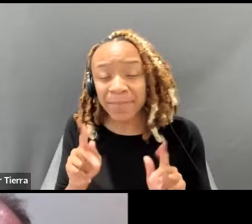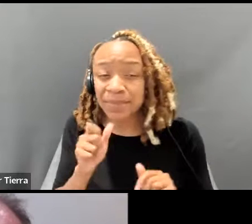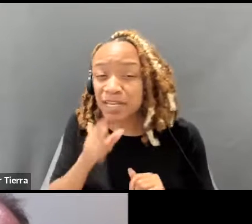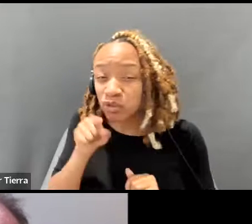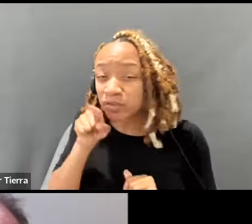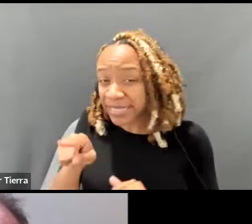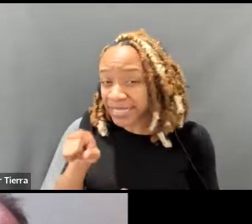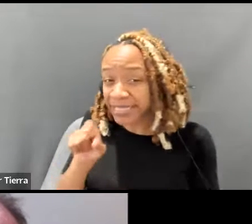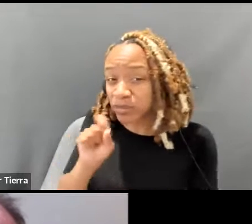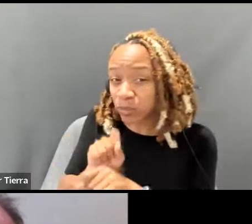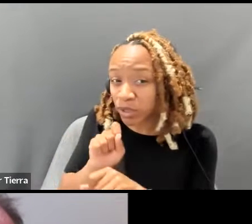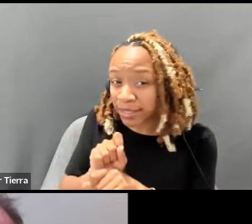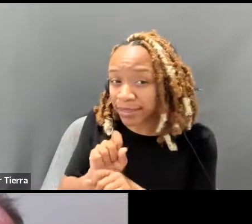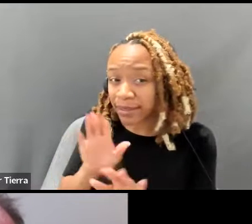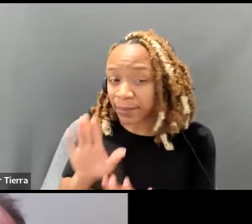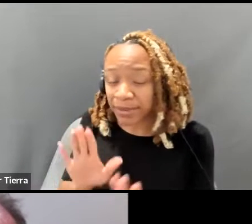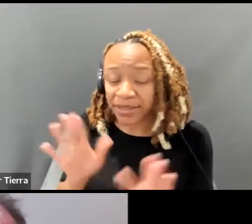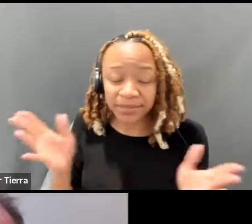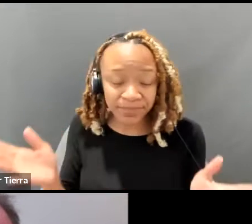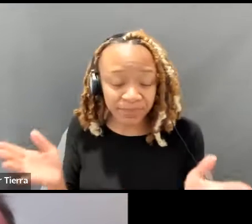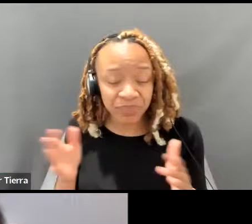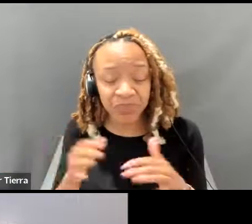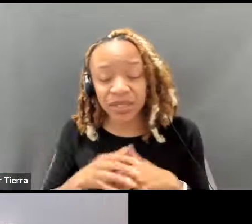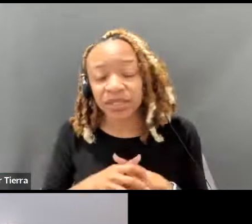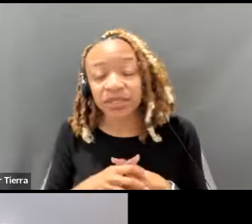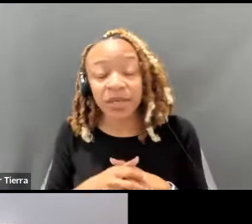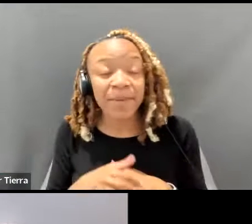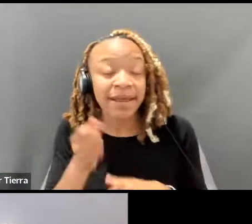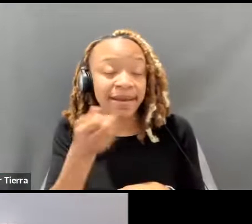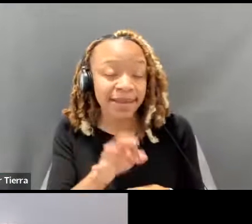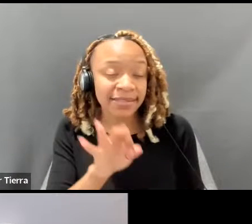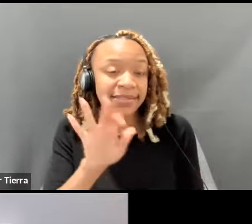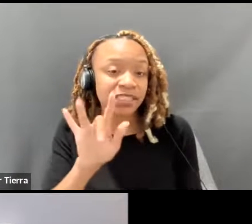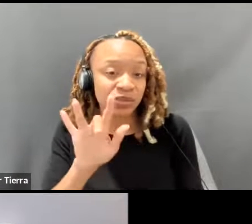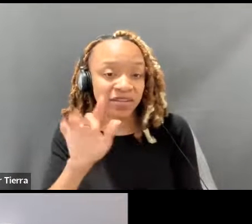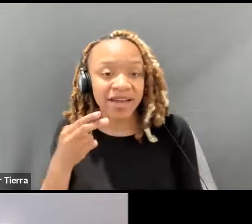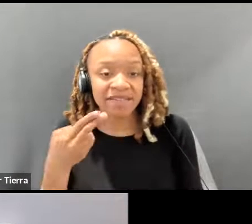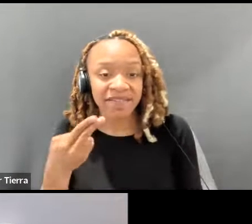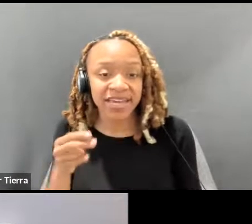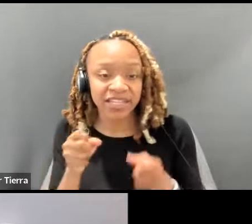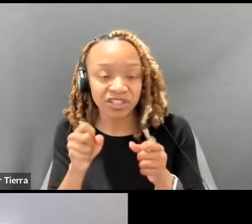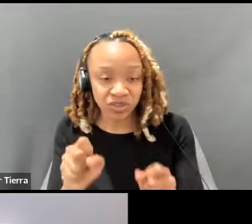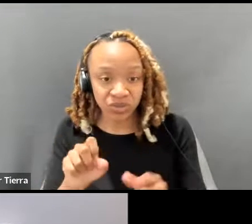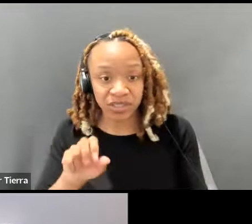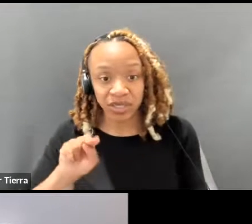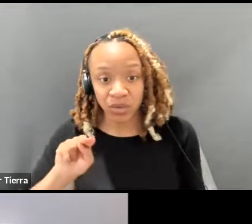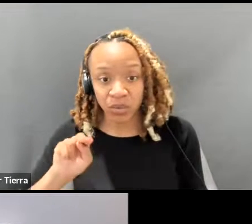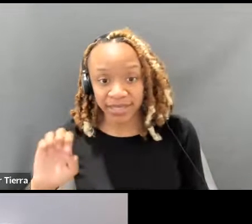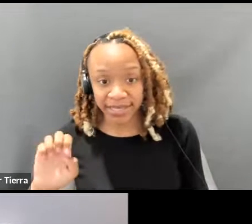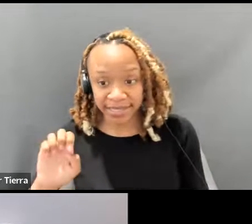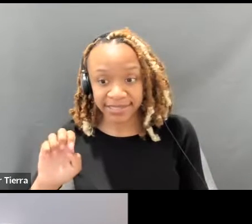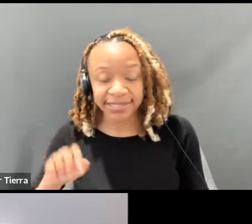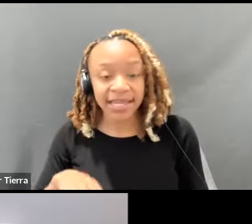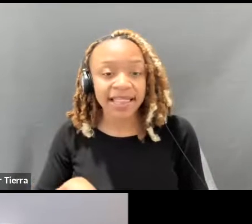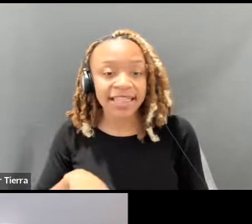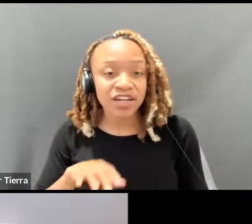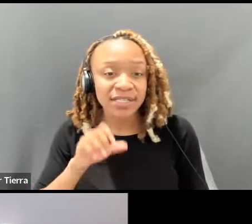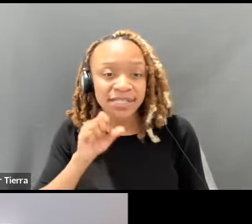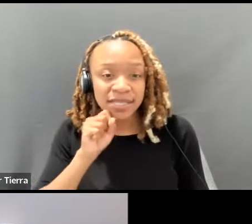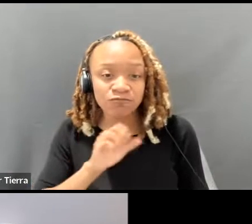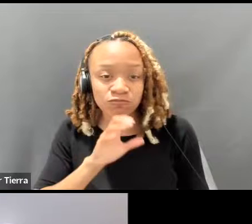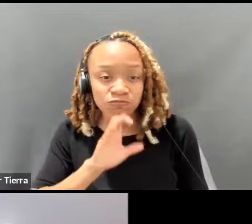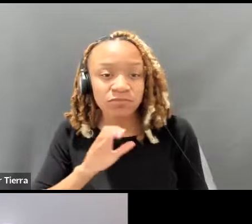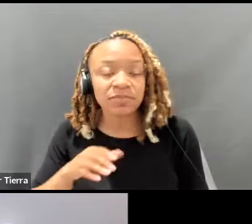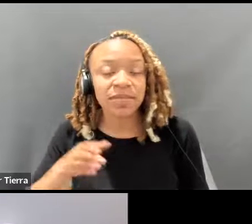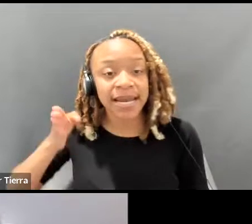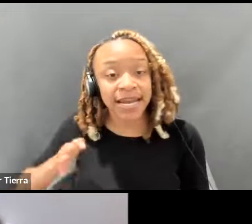in place. But at 1925 H Street Northeast, we've got a senior neighbor next door, and